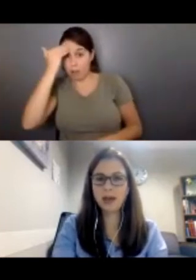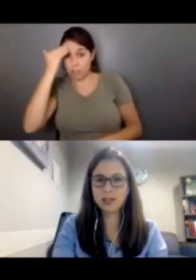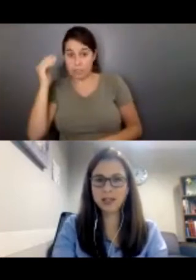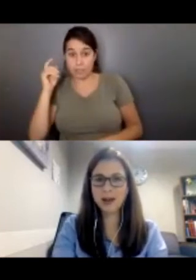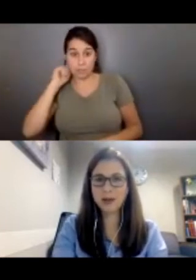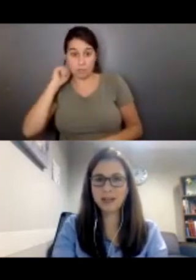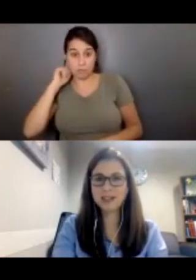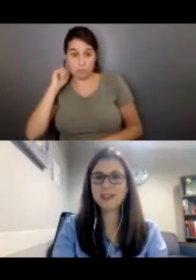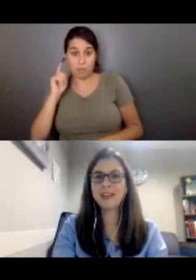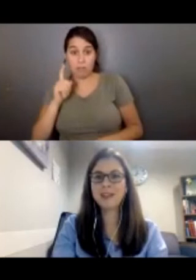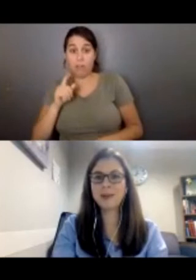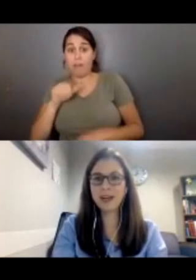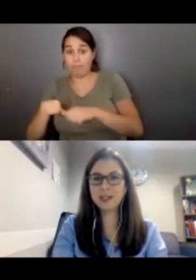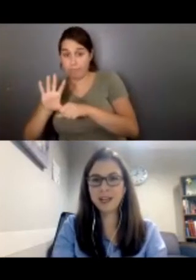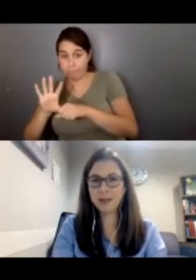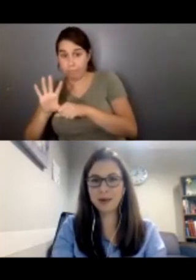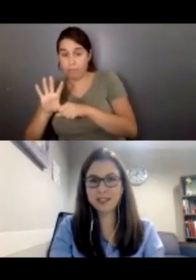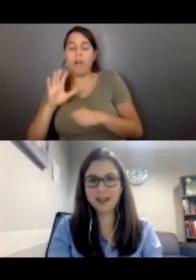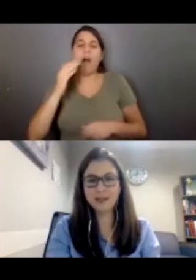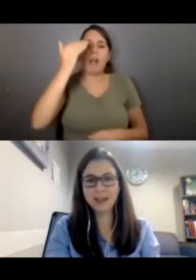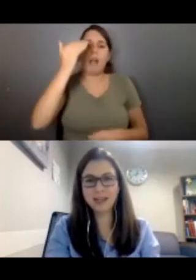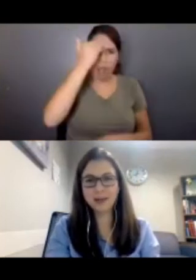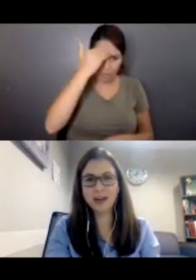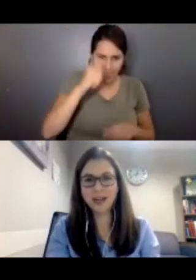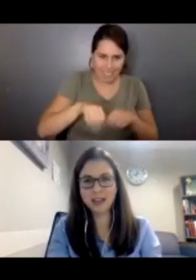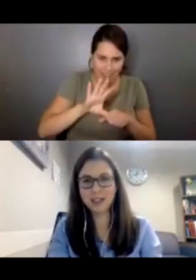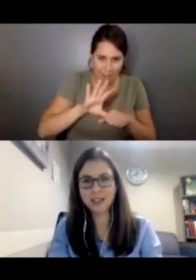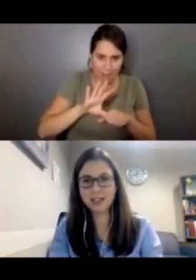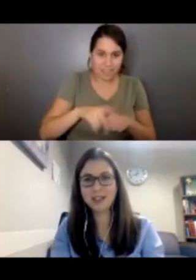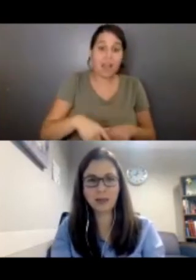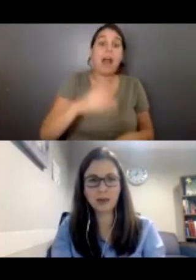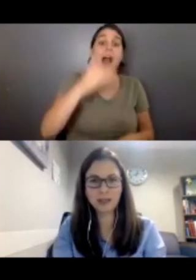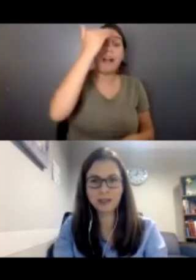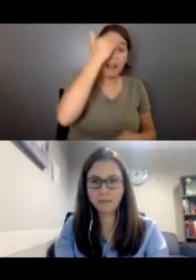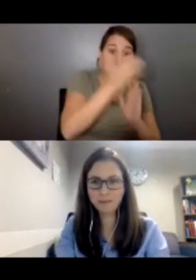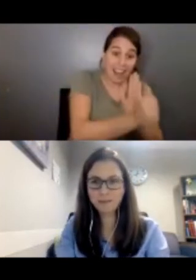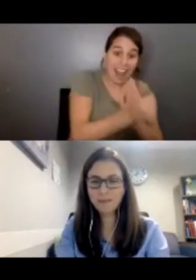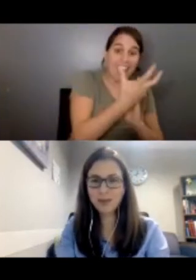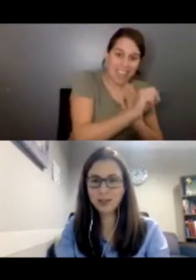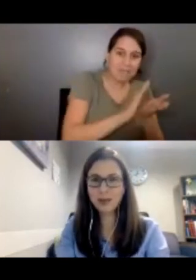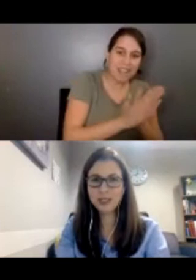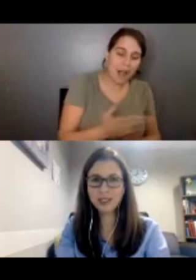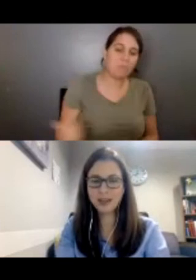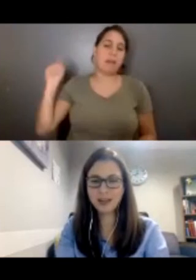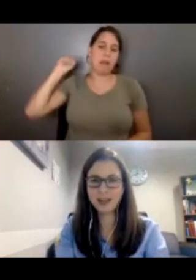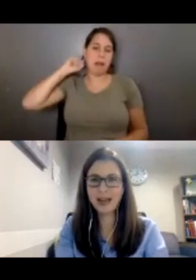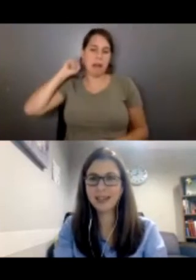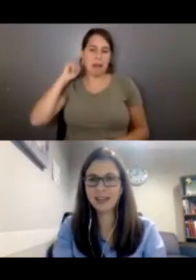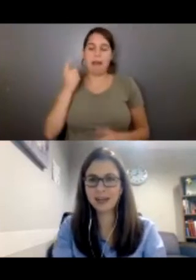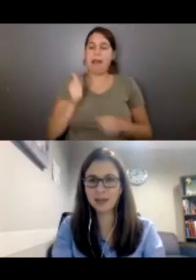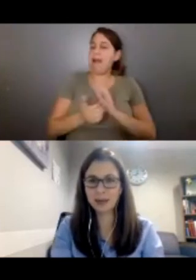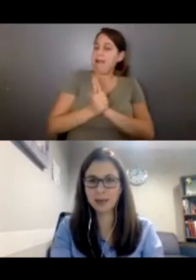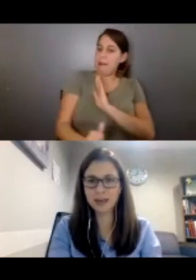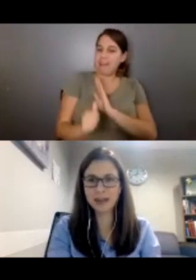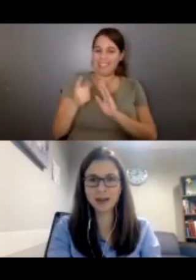to conscious incompetence to conscious competence and finally to unconscious competence. So this